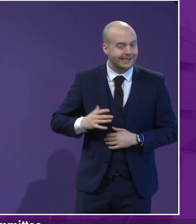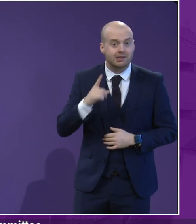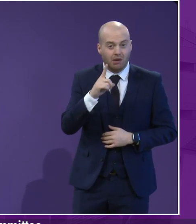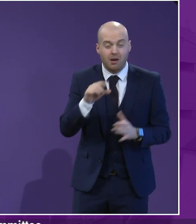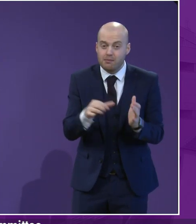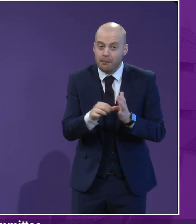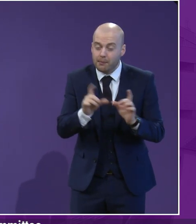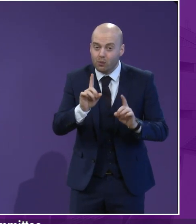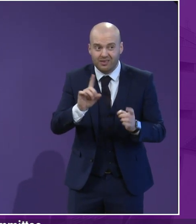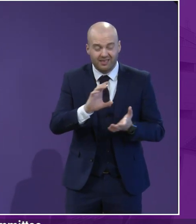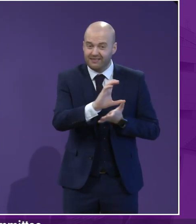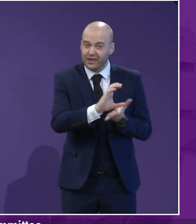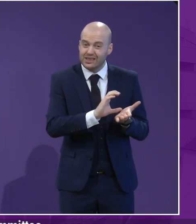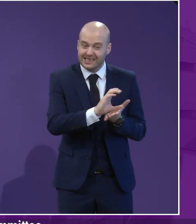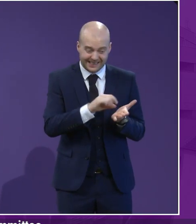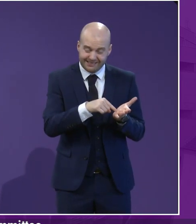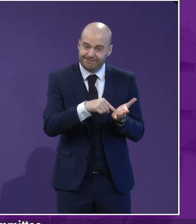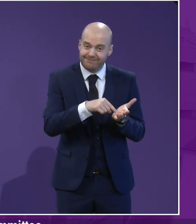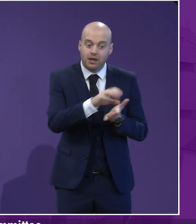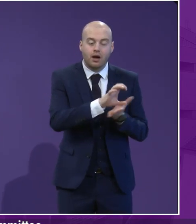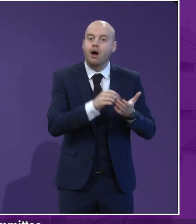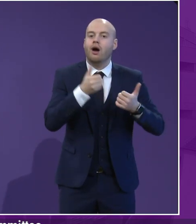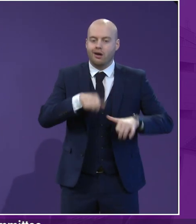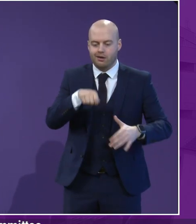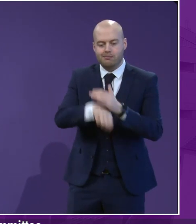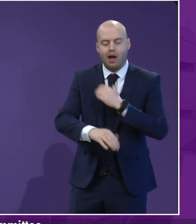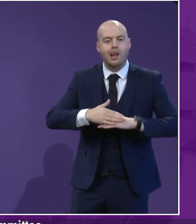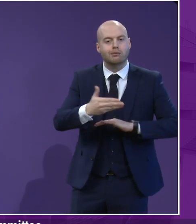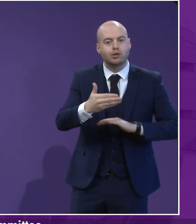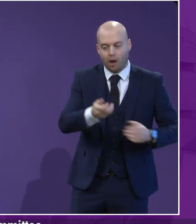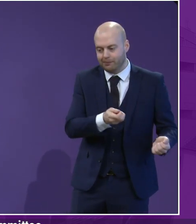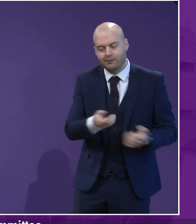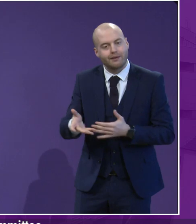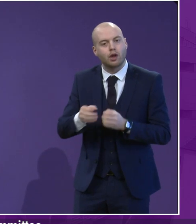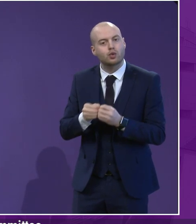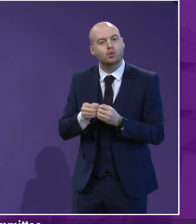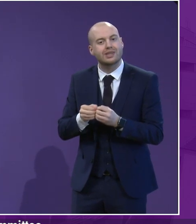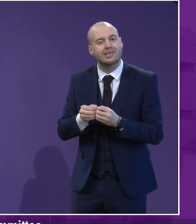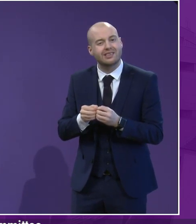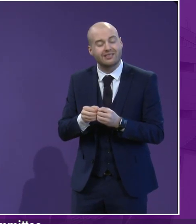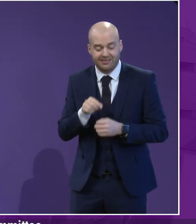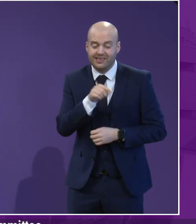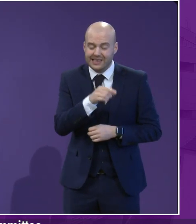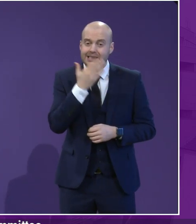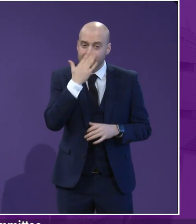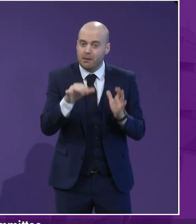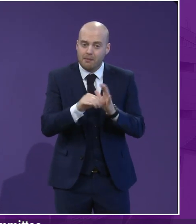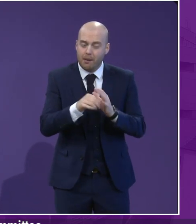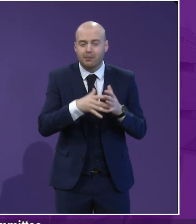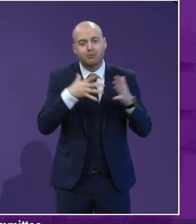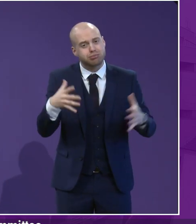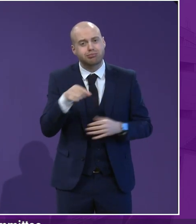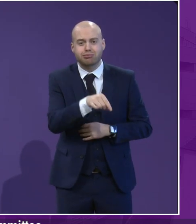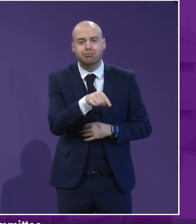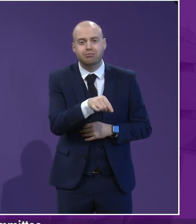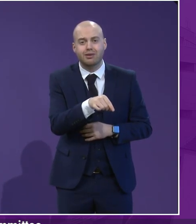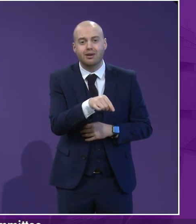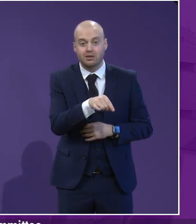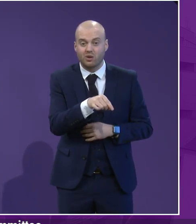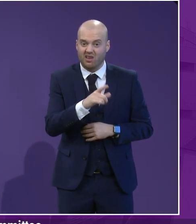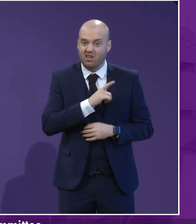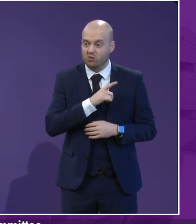they require specific to them, particularly large size laptops, which the university don't have and can't provide. But there's